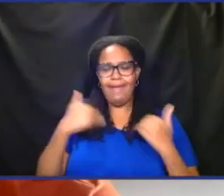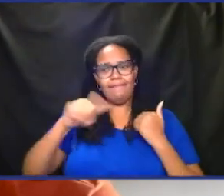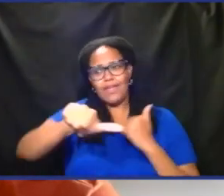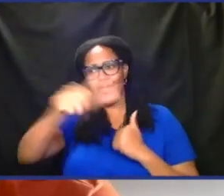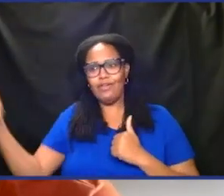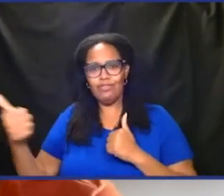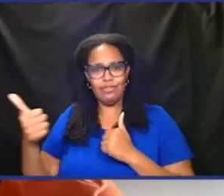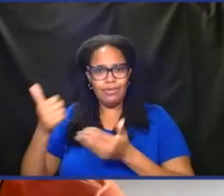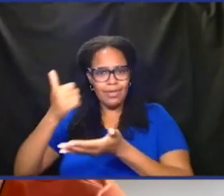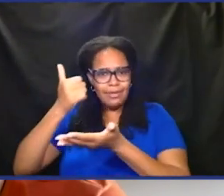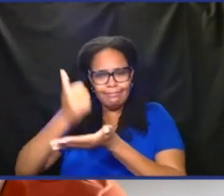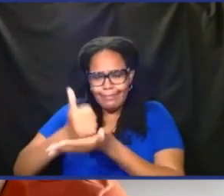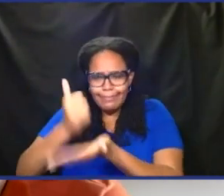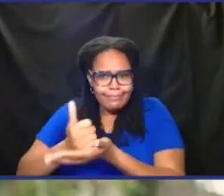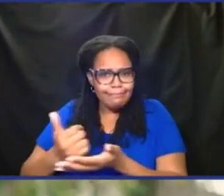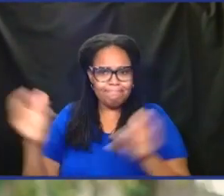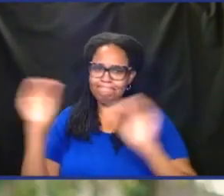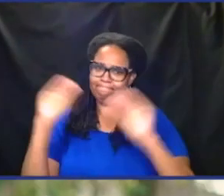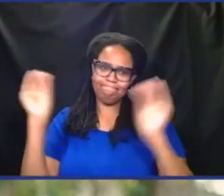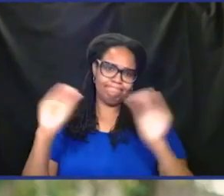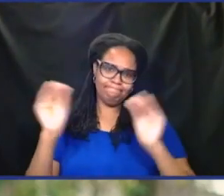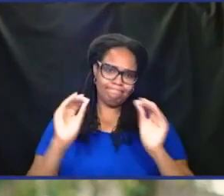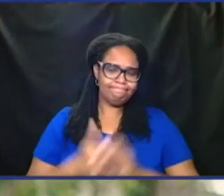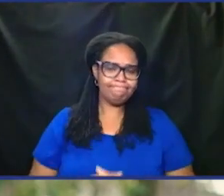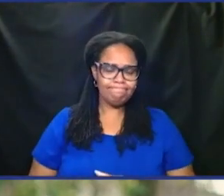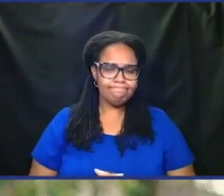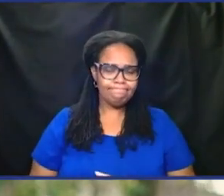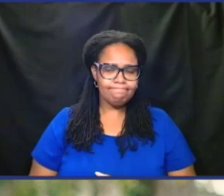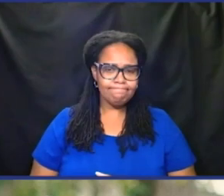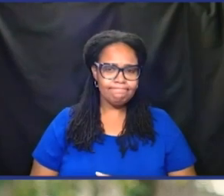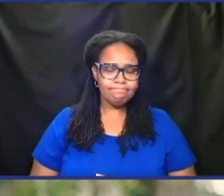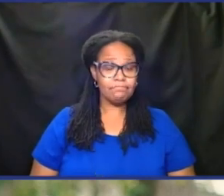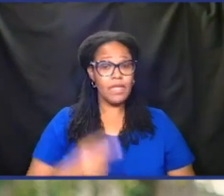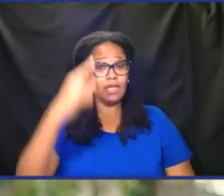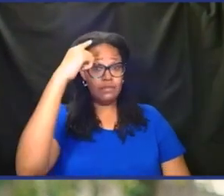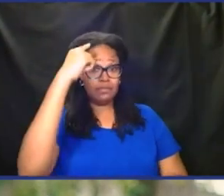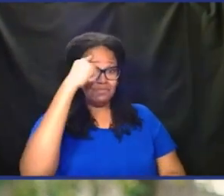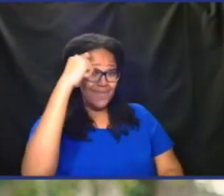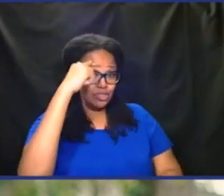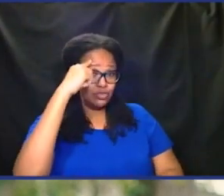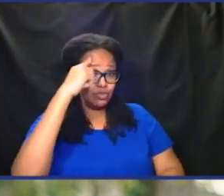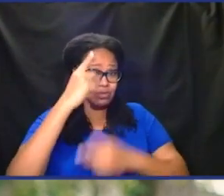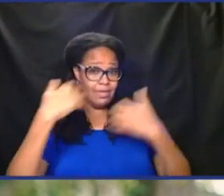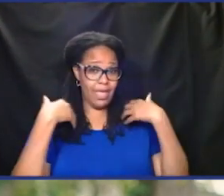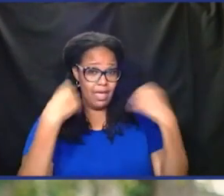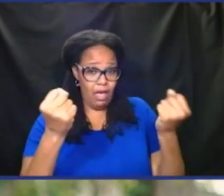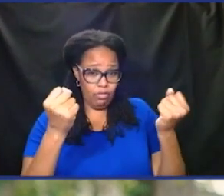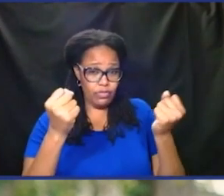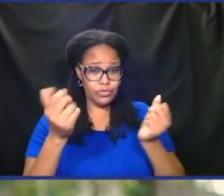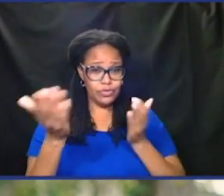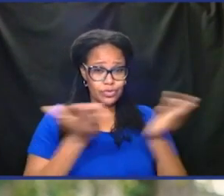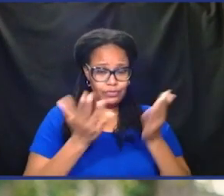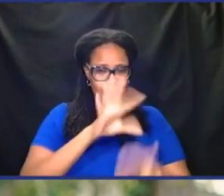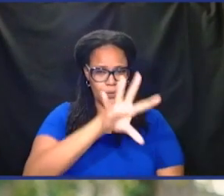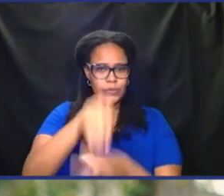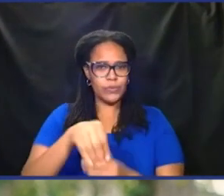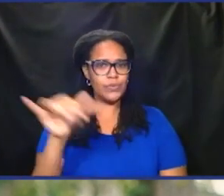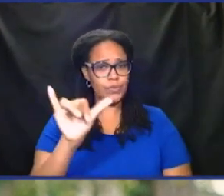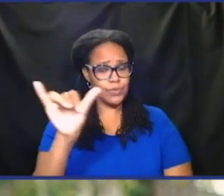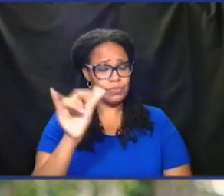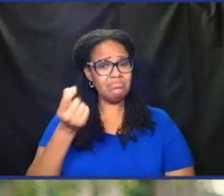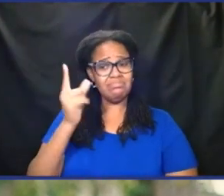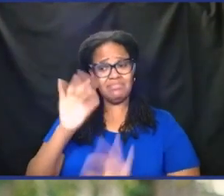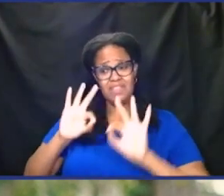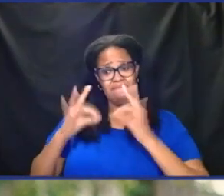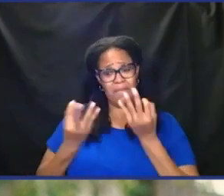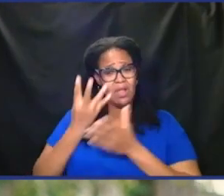parte que les brinden una atención. Mental care is included. Families lost everything, and